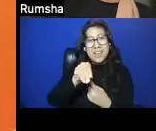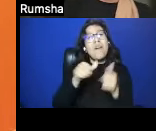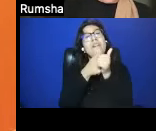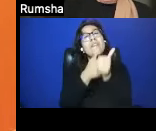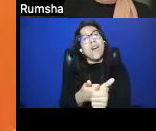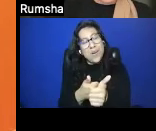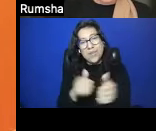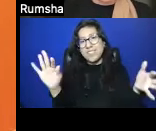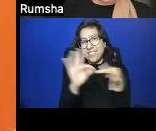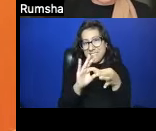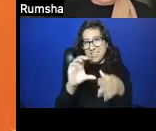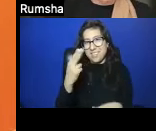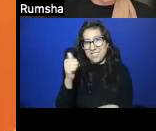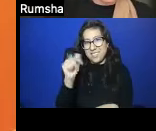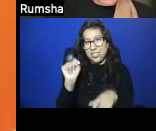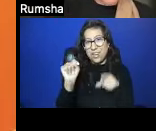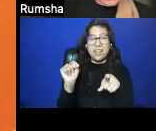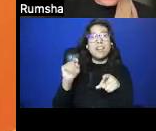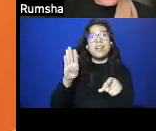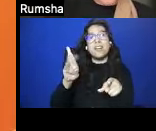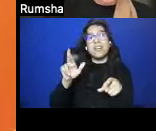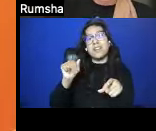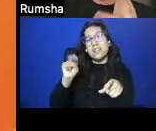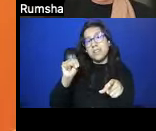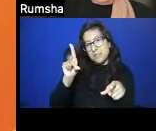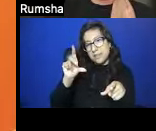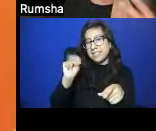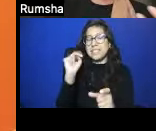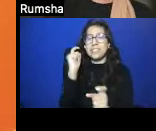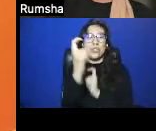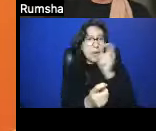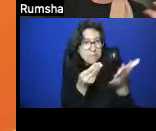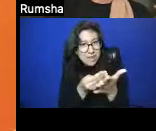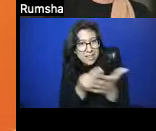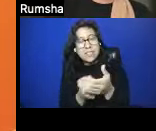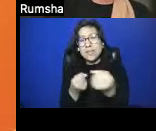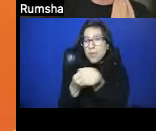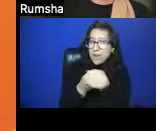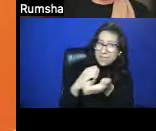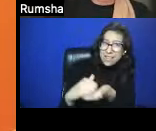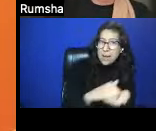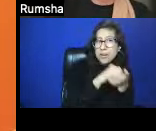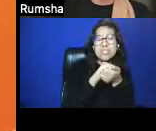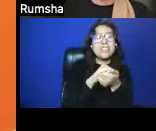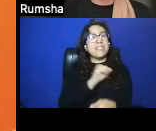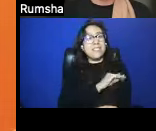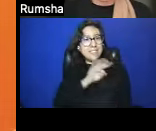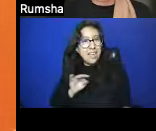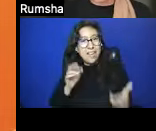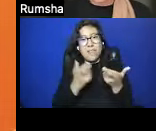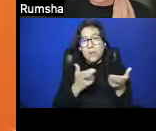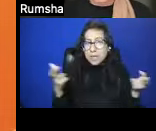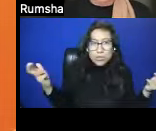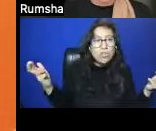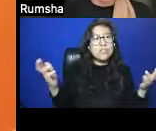the link in the chat by Brandon to donate to Media Justice, to support the collaborations, the staff, the research that